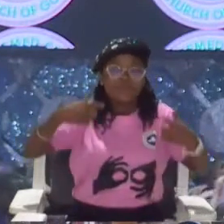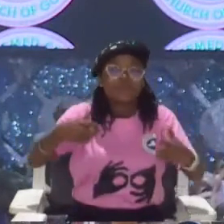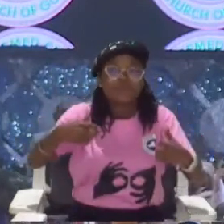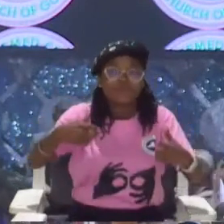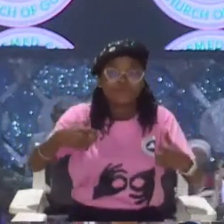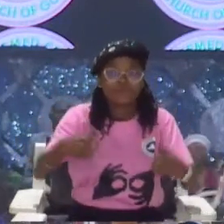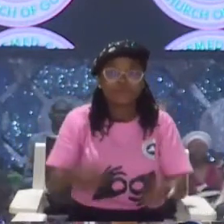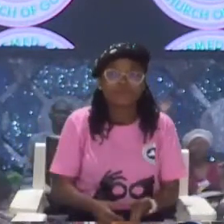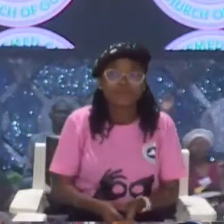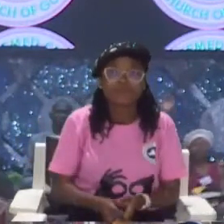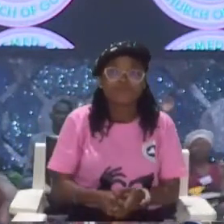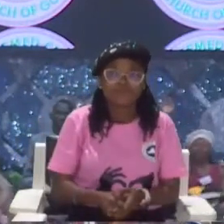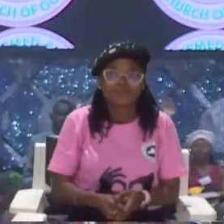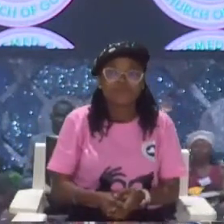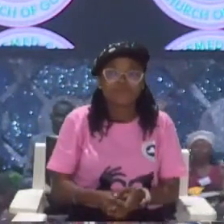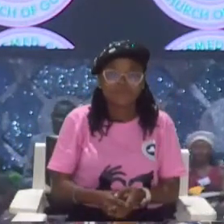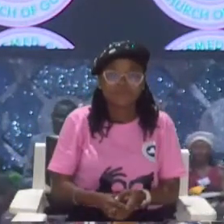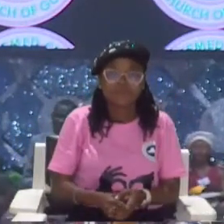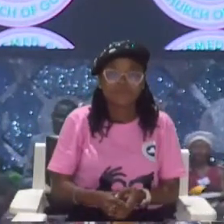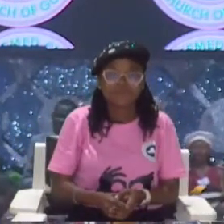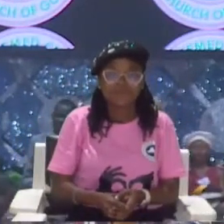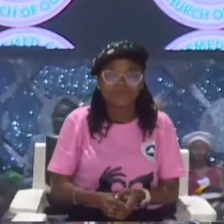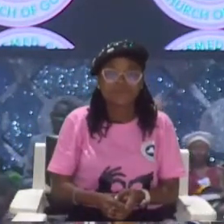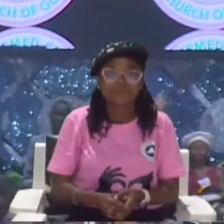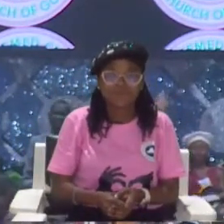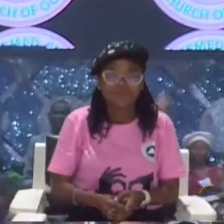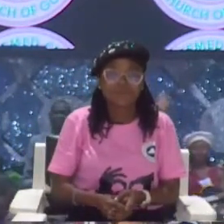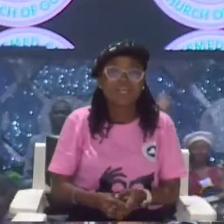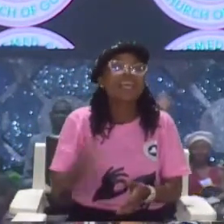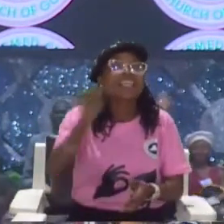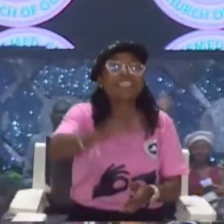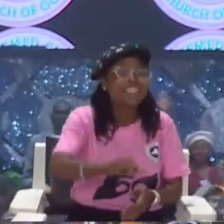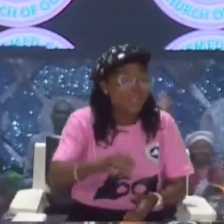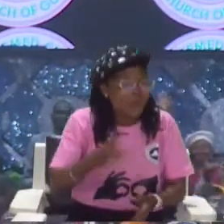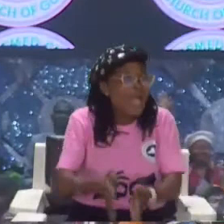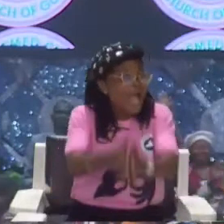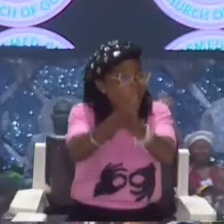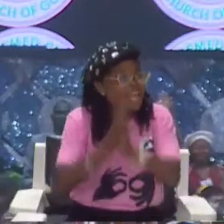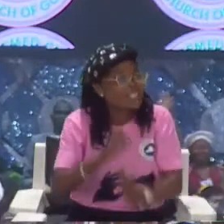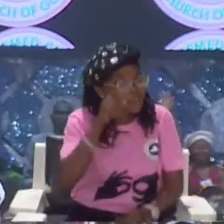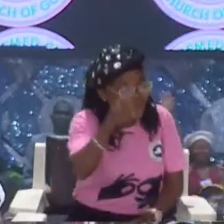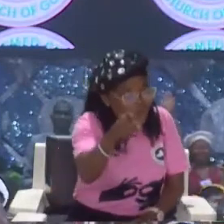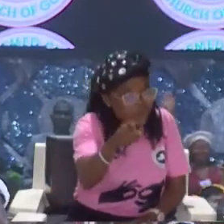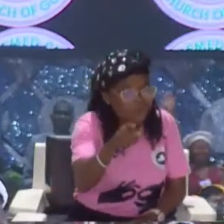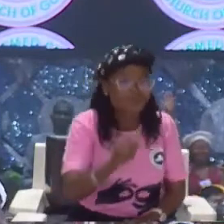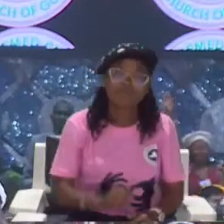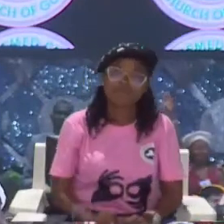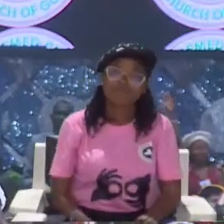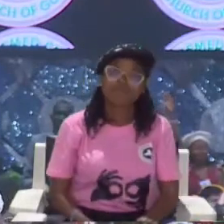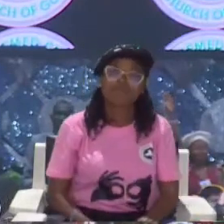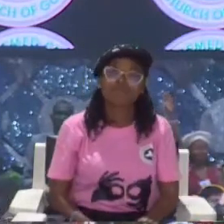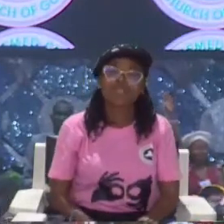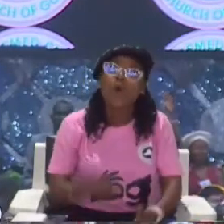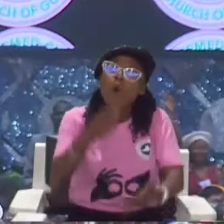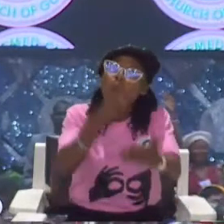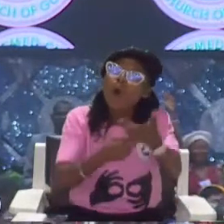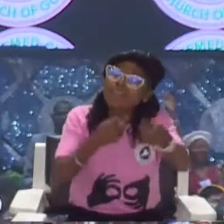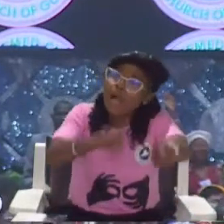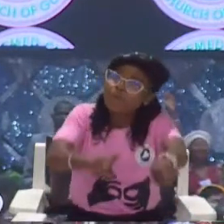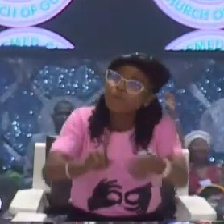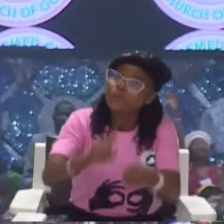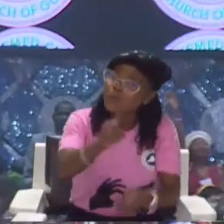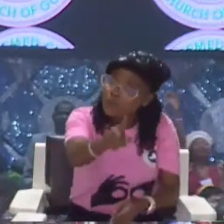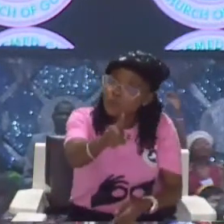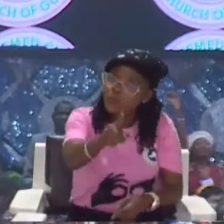mi ninu aye e. They will ask you. Won a bere lowo e. What happened to you?